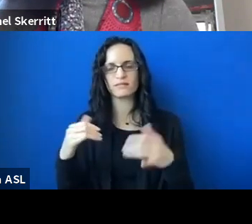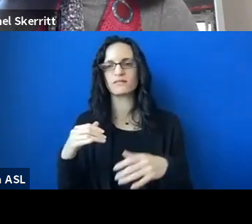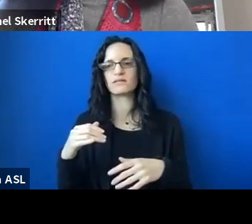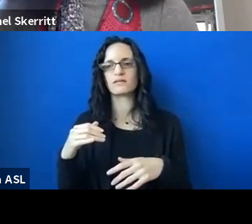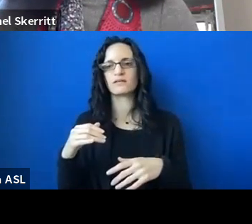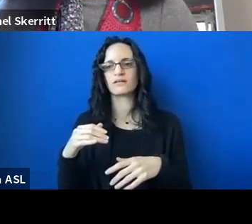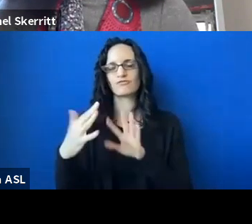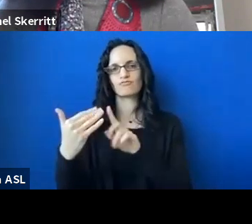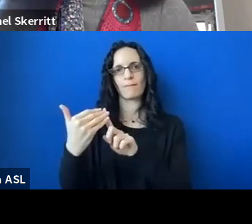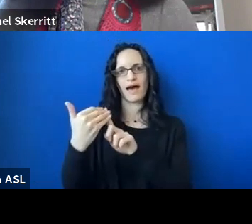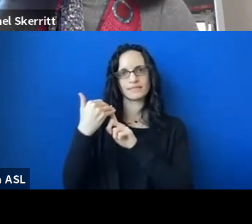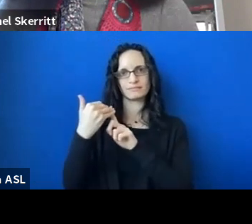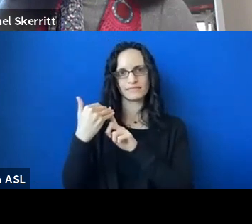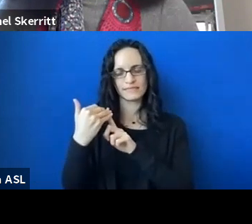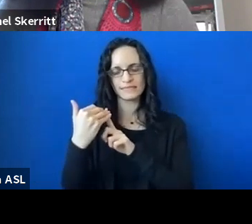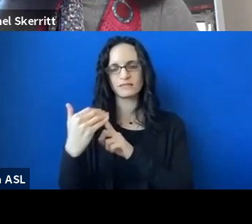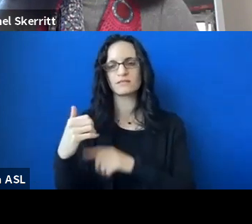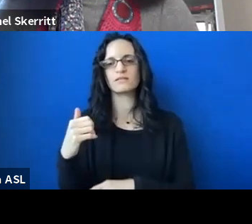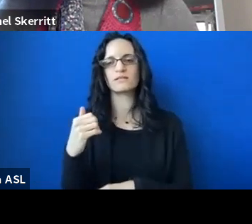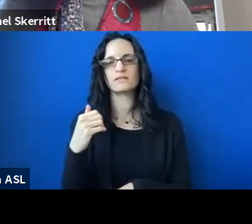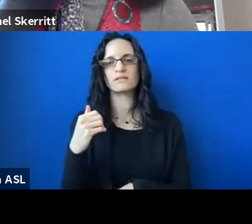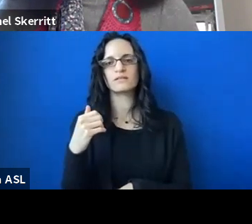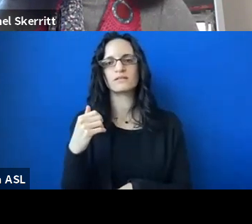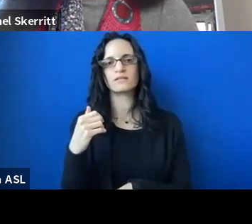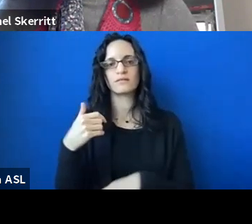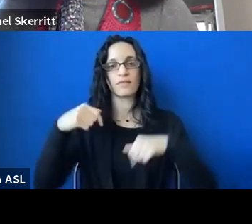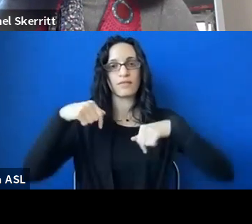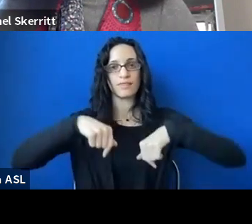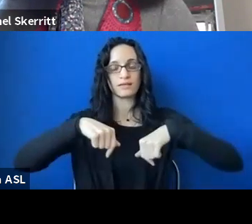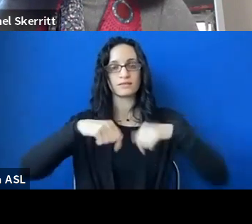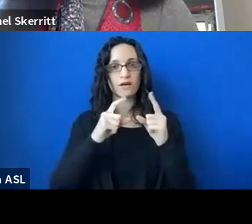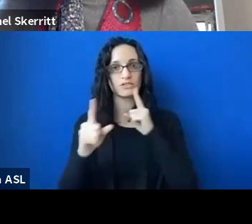testimony today, that this conversation,